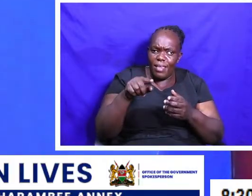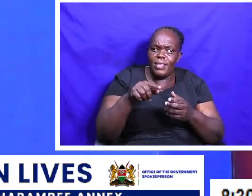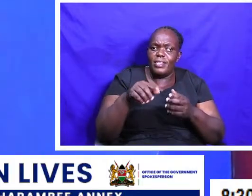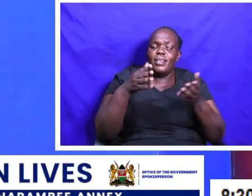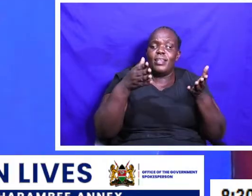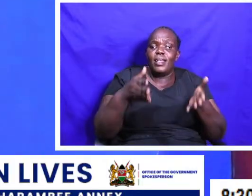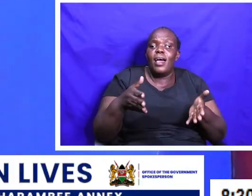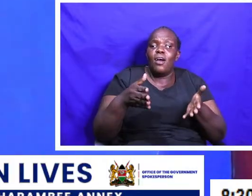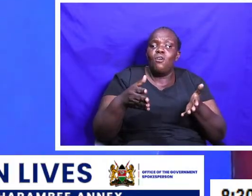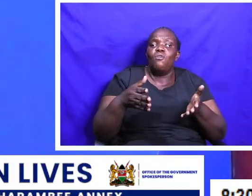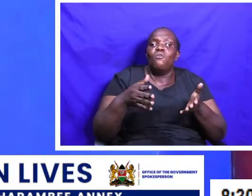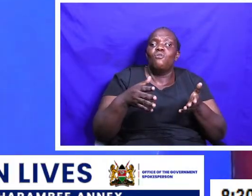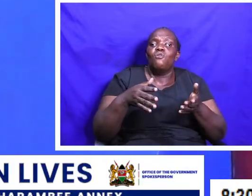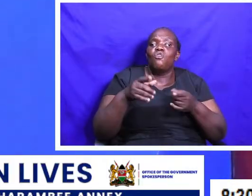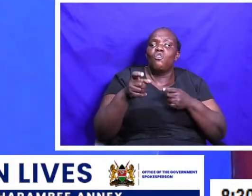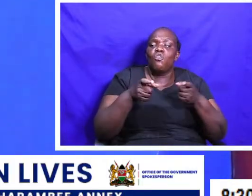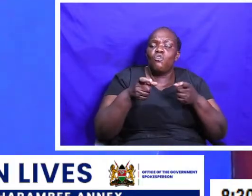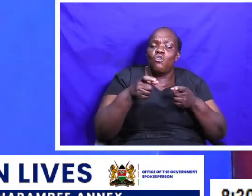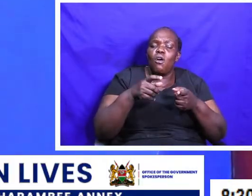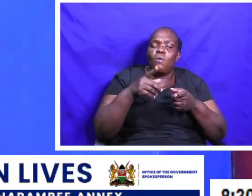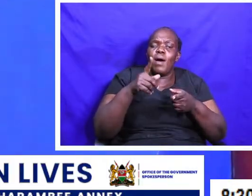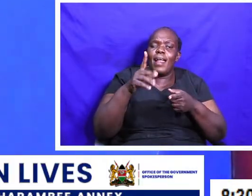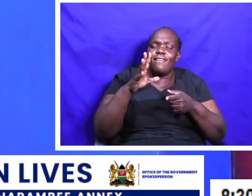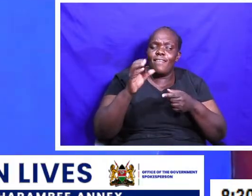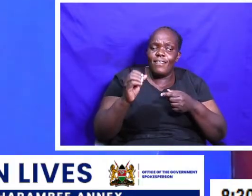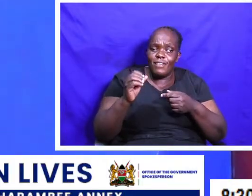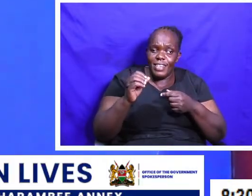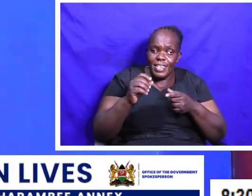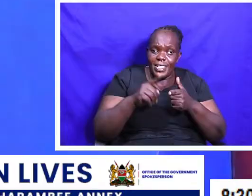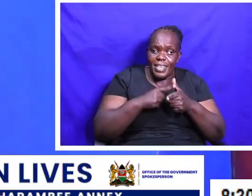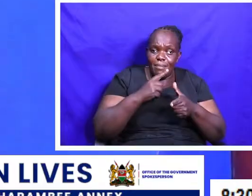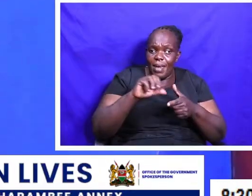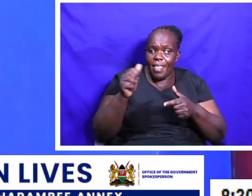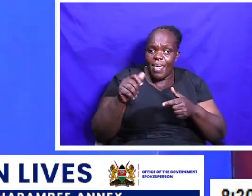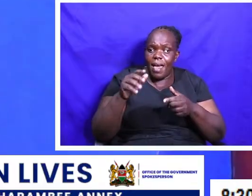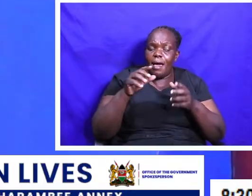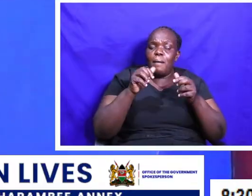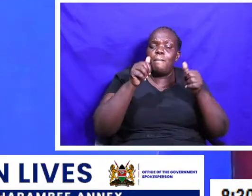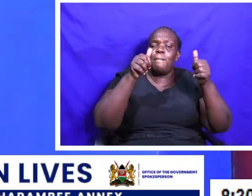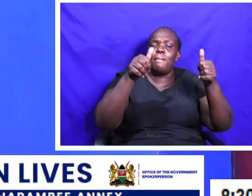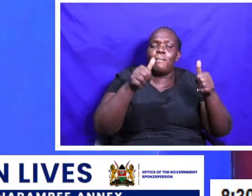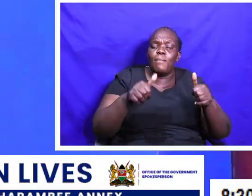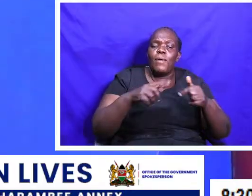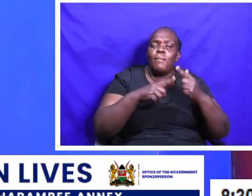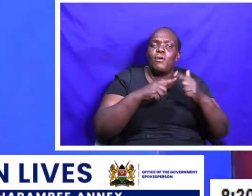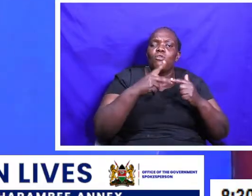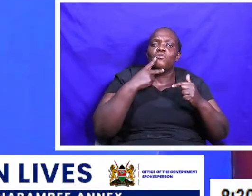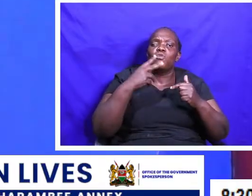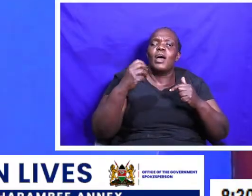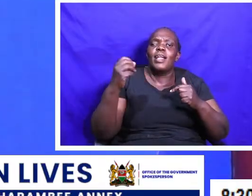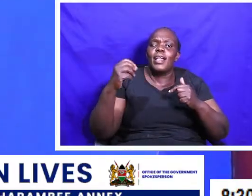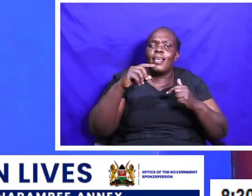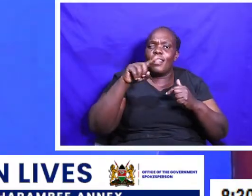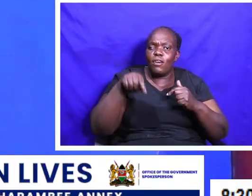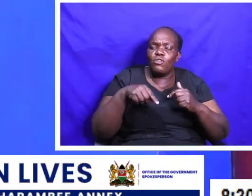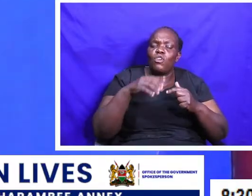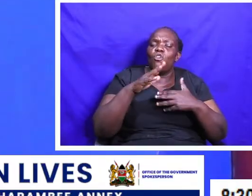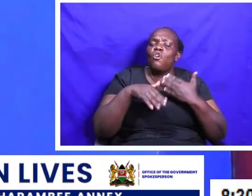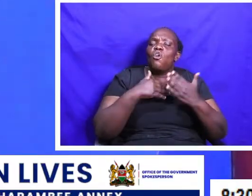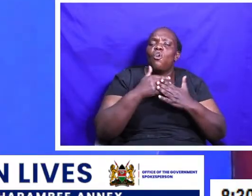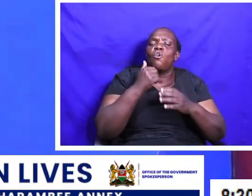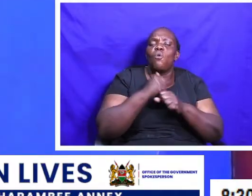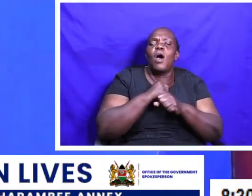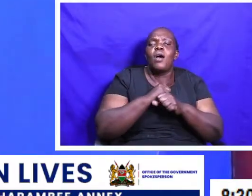that could now cut this cost to 150, and if you add other setup costs, I think about 200,000, you have the whole operation